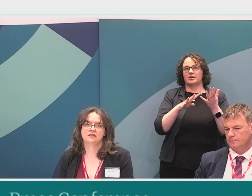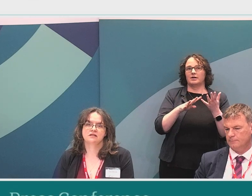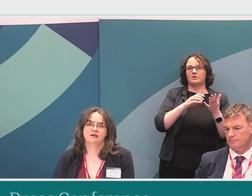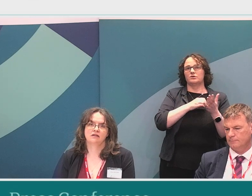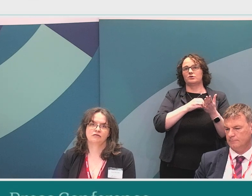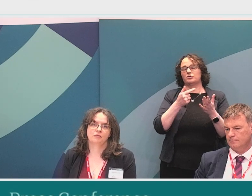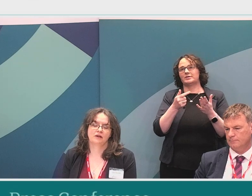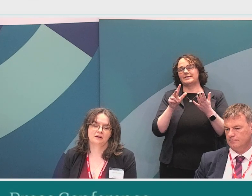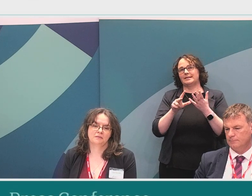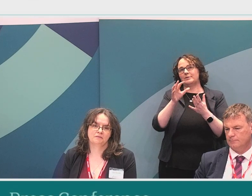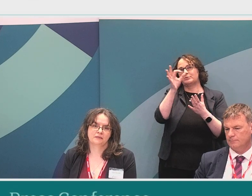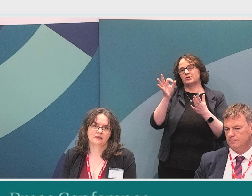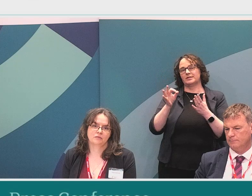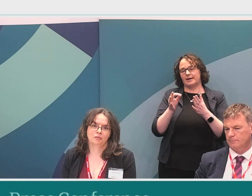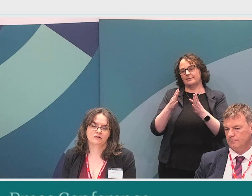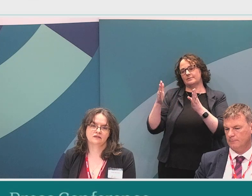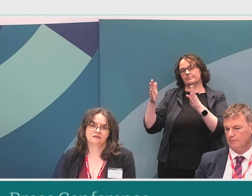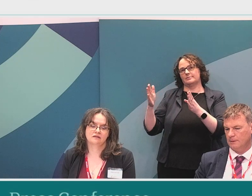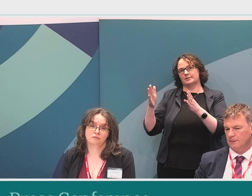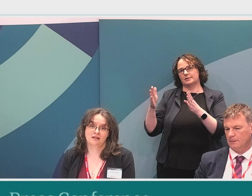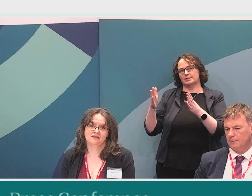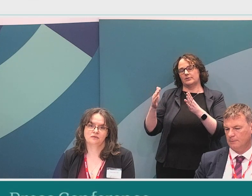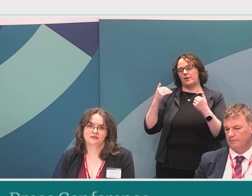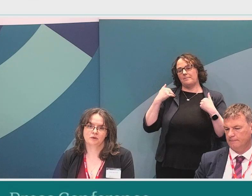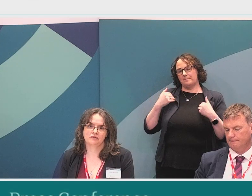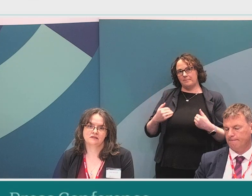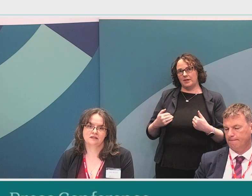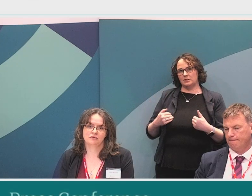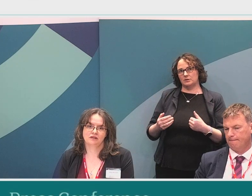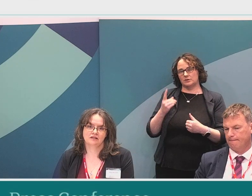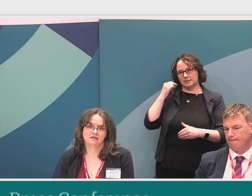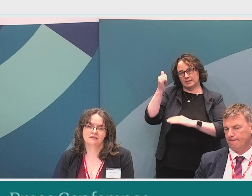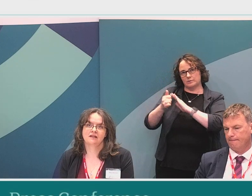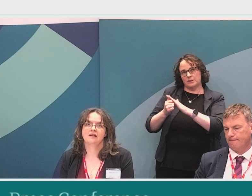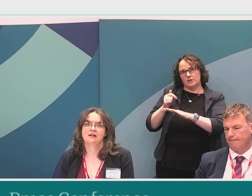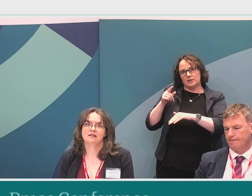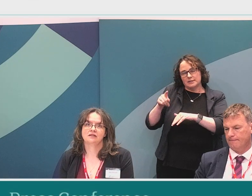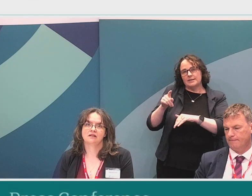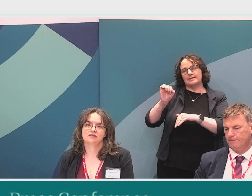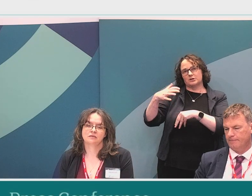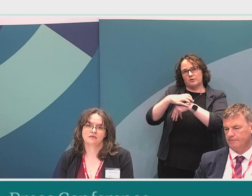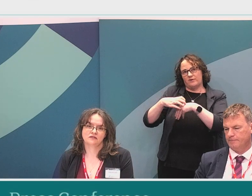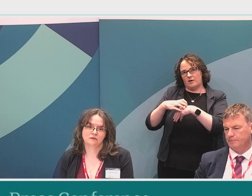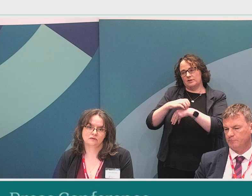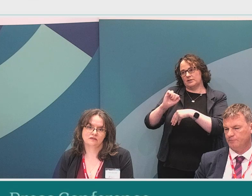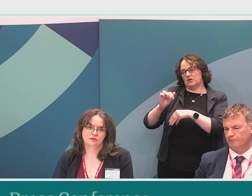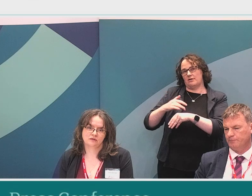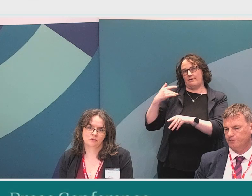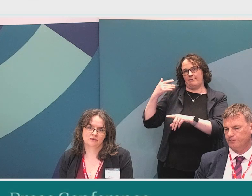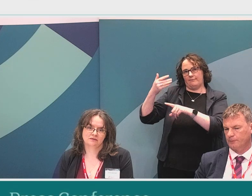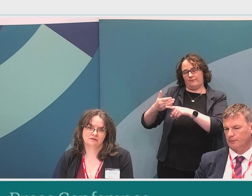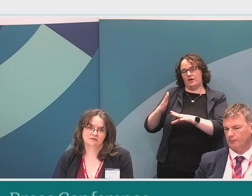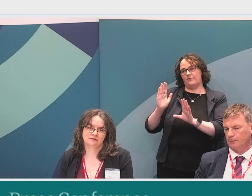28% of persons or males who have experienced sexual violence in their lifetime have disclosed to